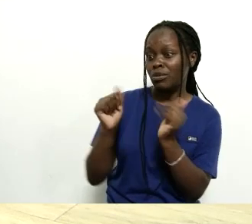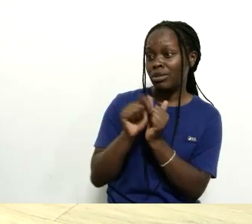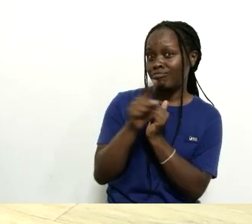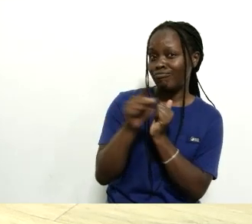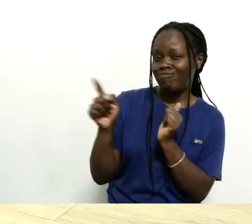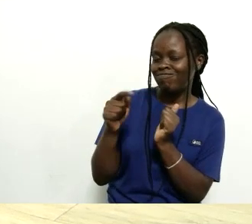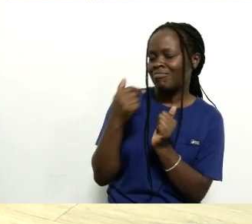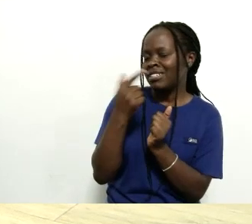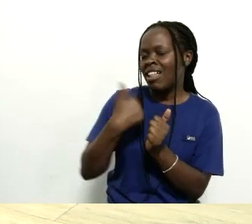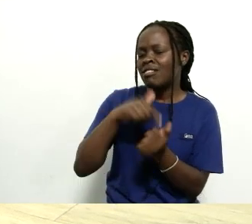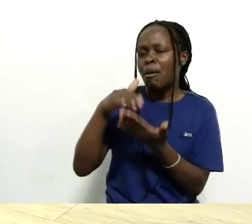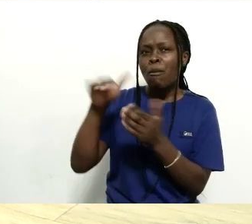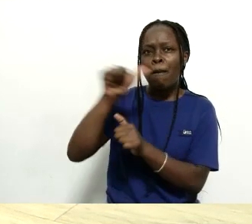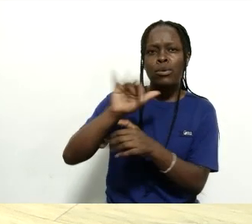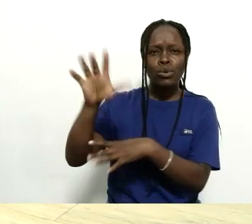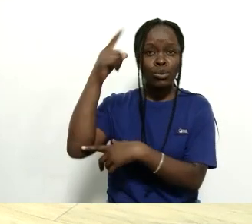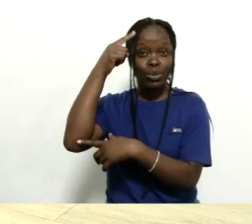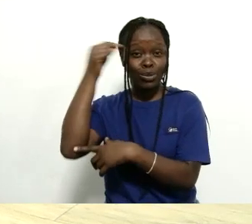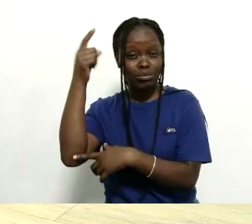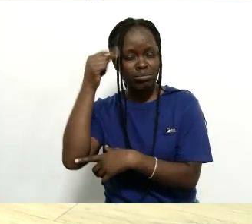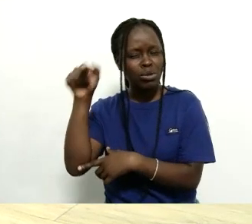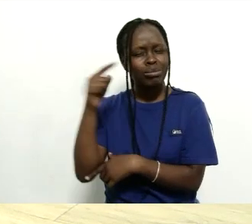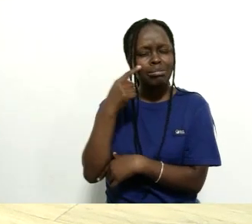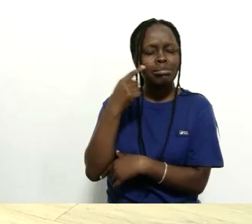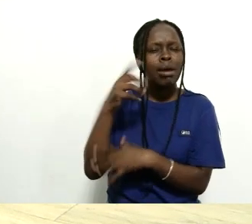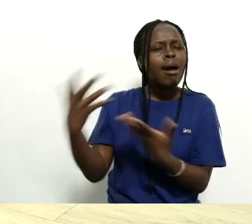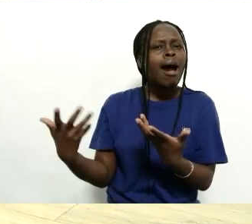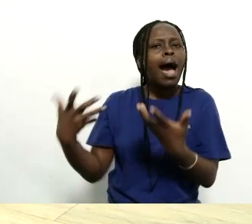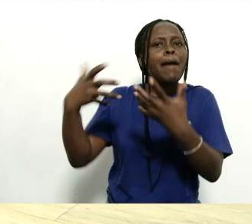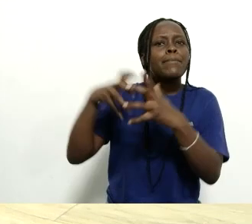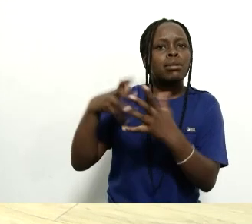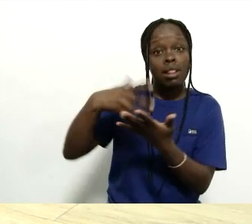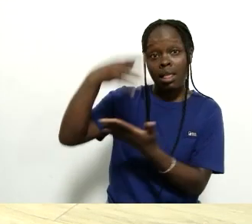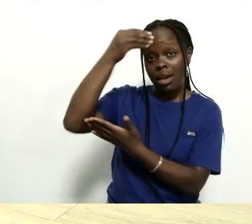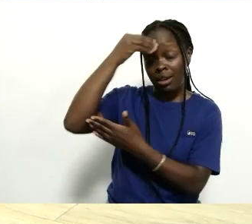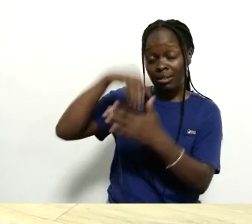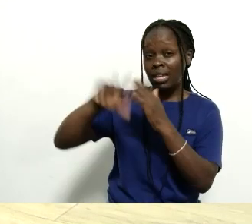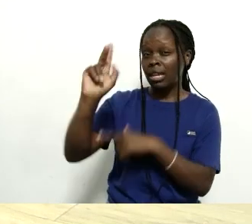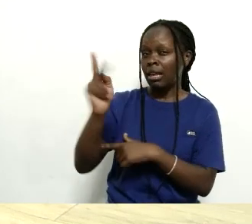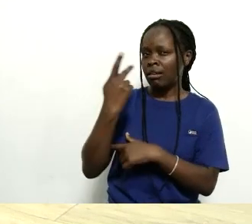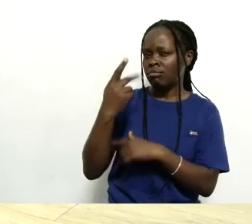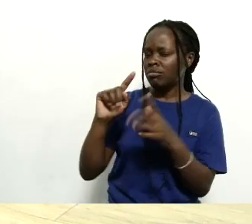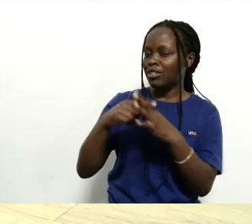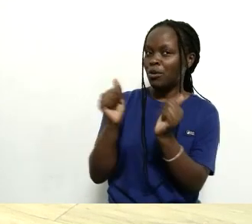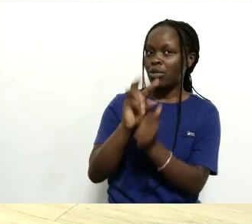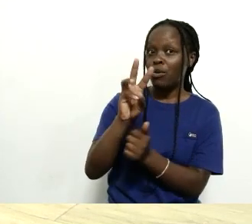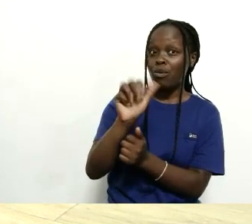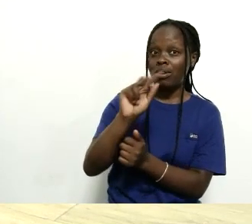with you telling us a little bit more about your thoughts and insights on the state of hybrid learning in Kenya. And maybe we can start off with you,